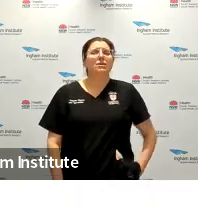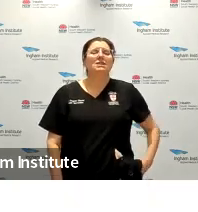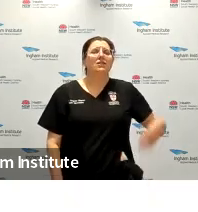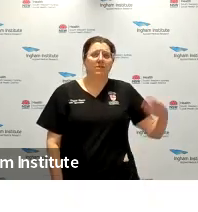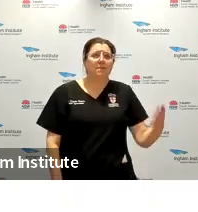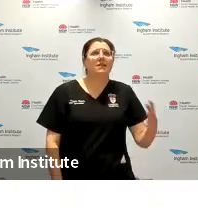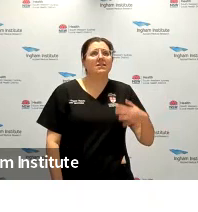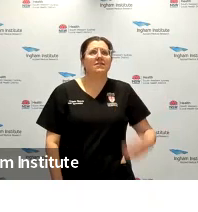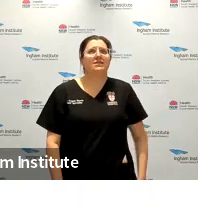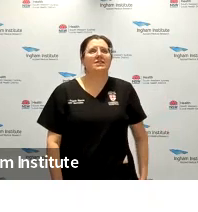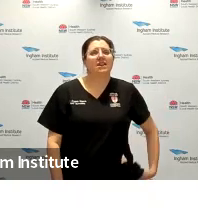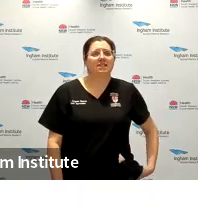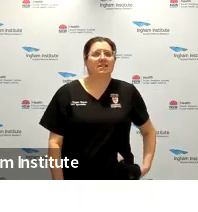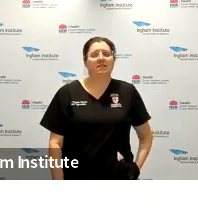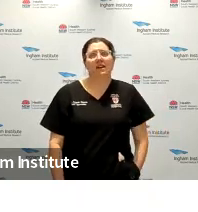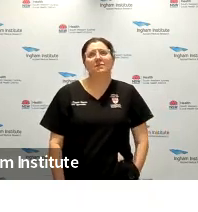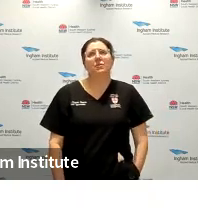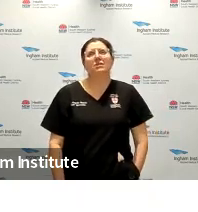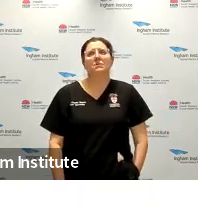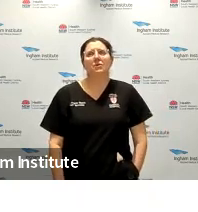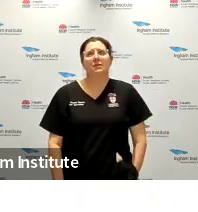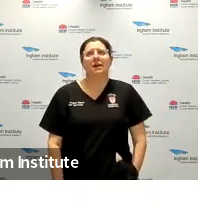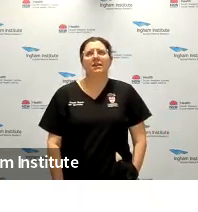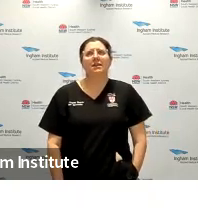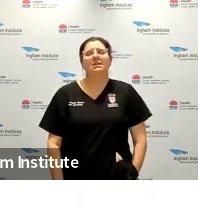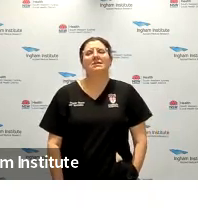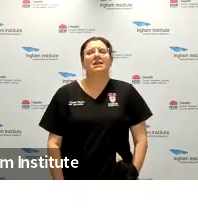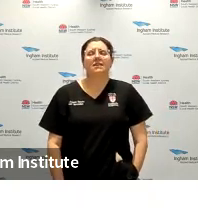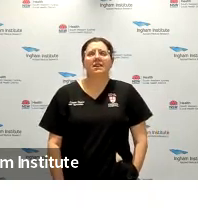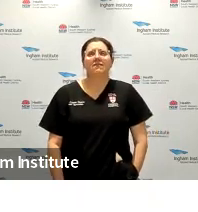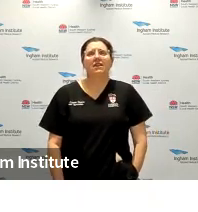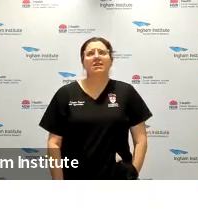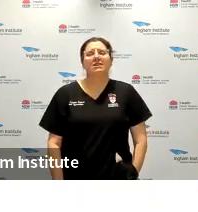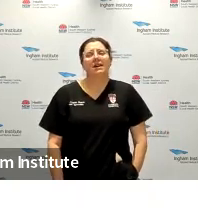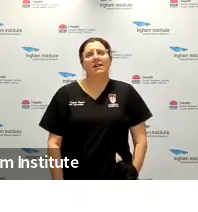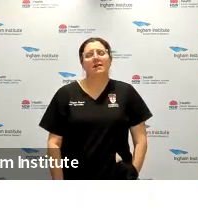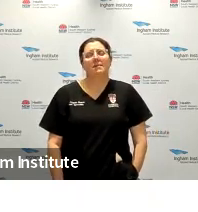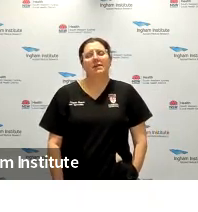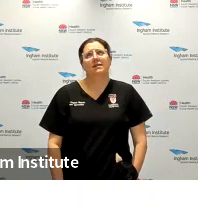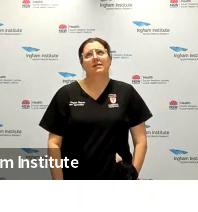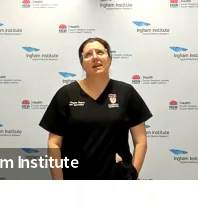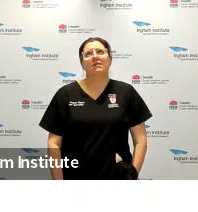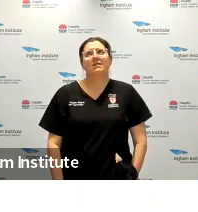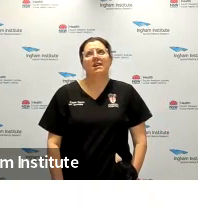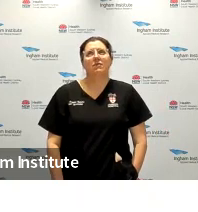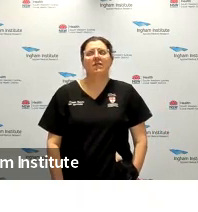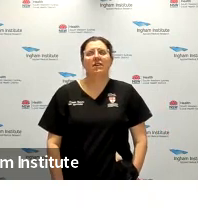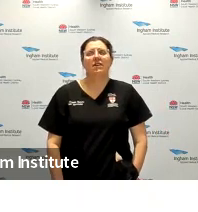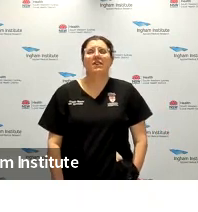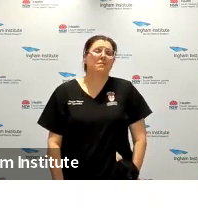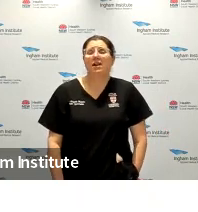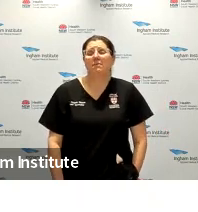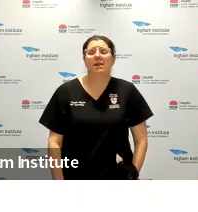The printout looks something like this. I've obviously de-identified it, but what's important about it is the various areas that